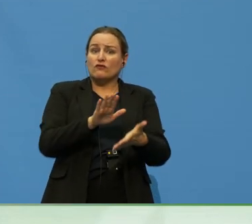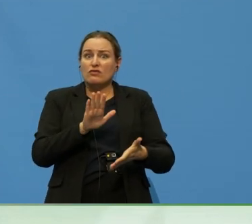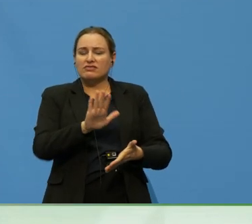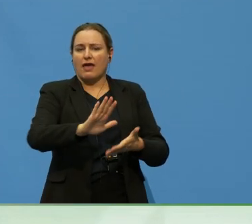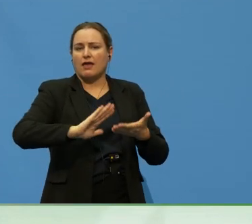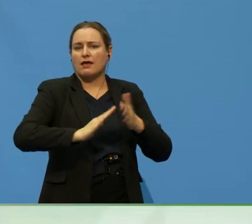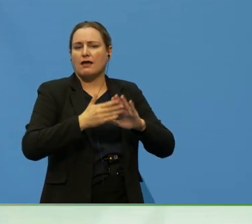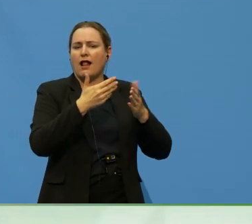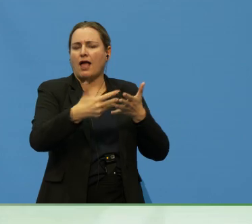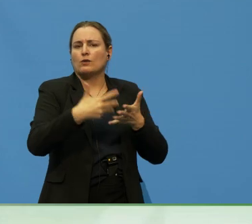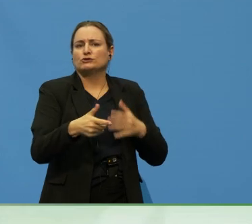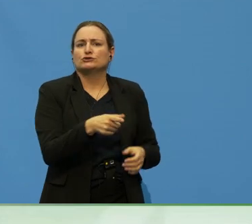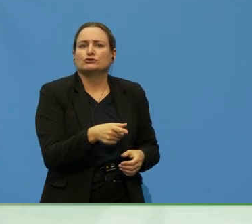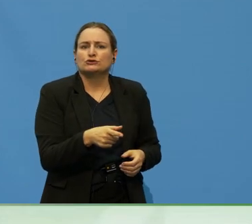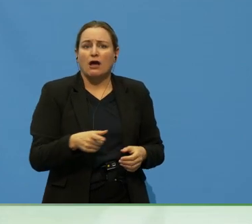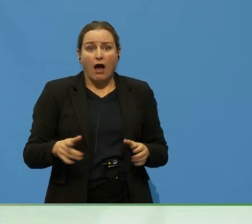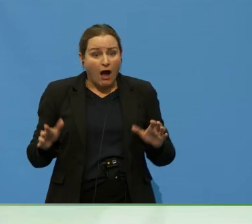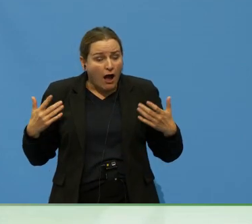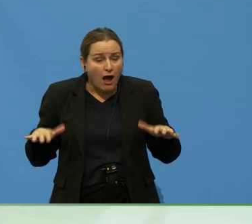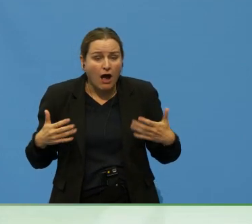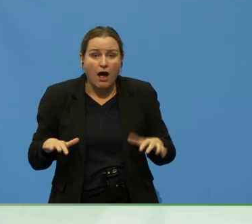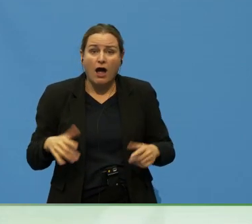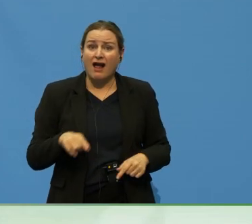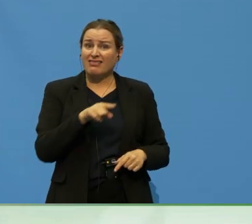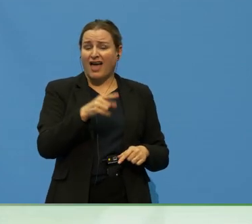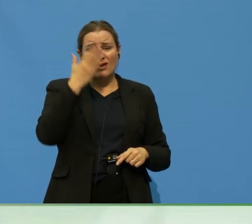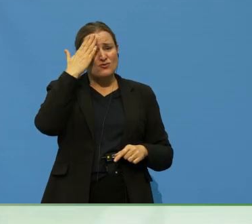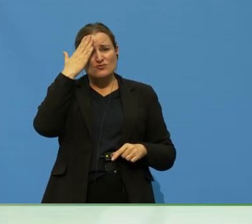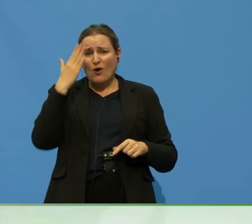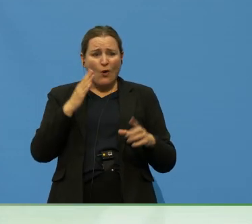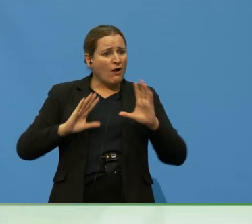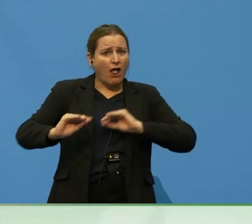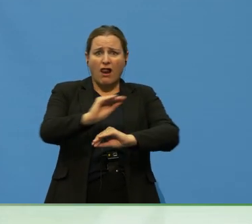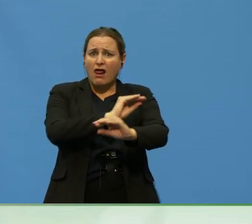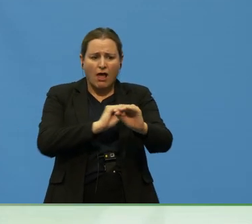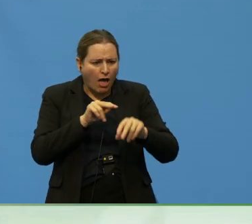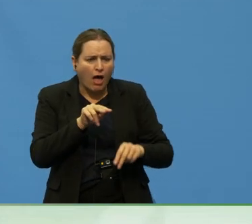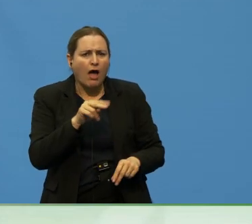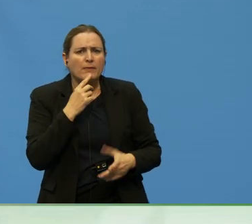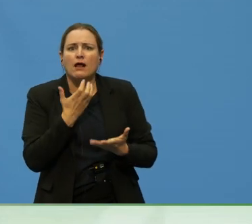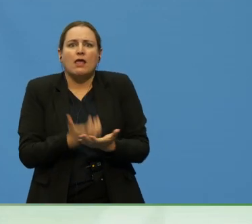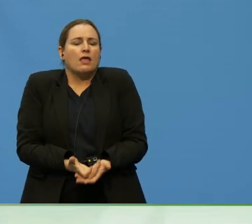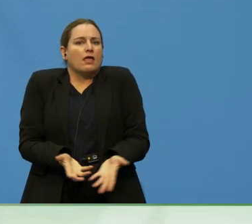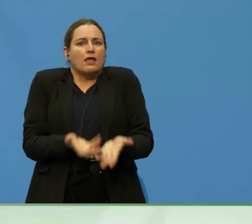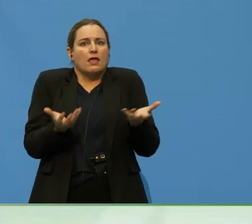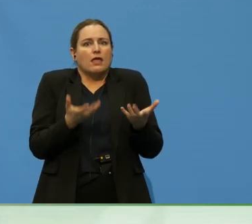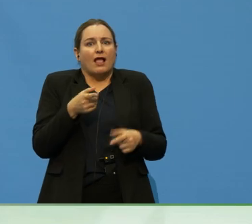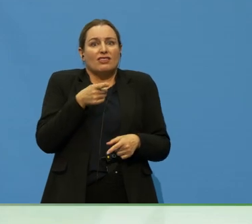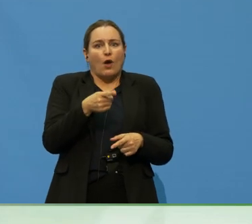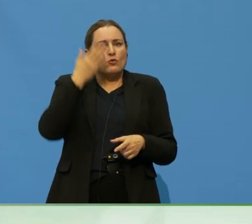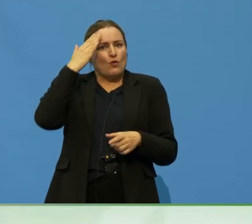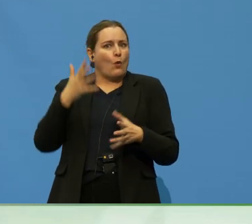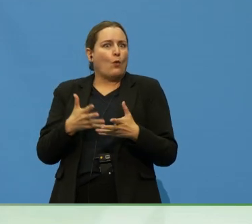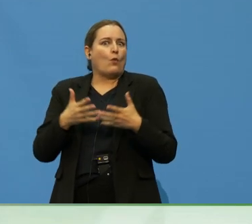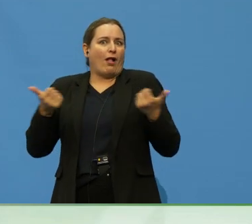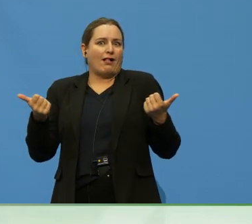Whereas probably people in the government in Delhi knew less about the CRPD at the end of the session than those villagers did. And then they go to